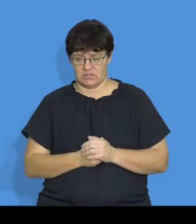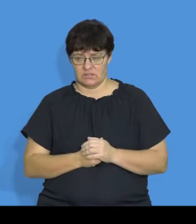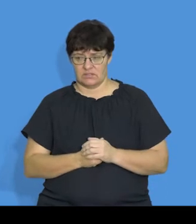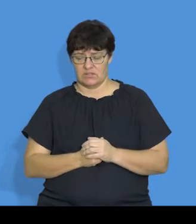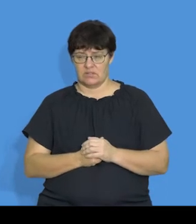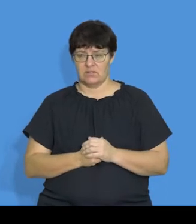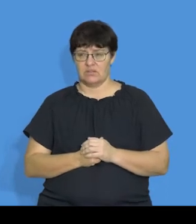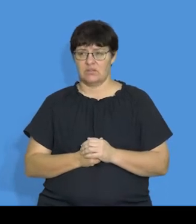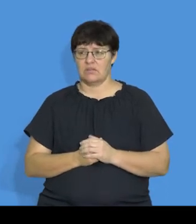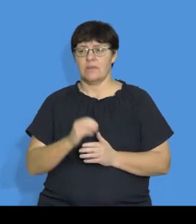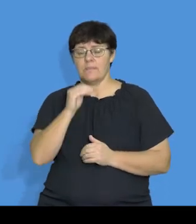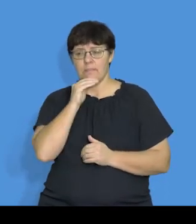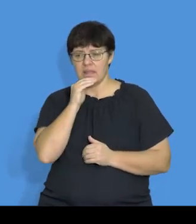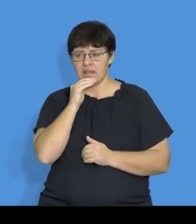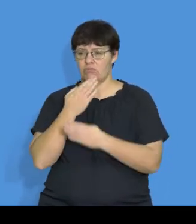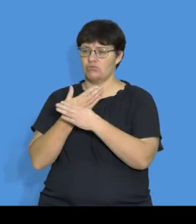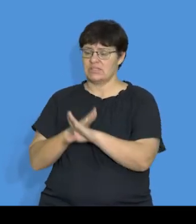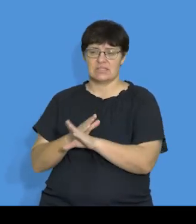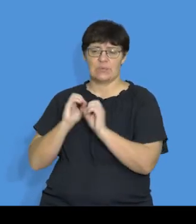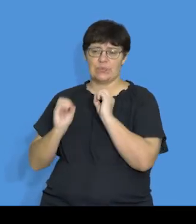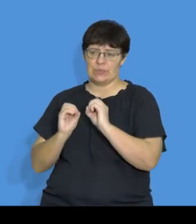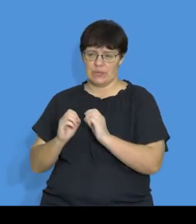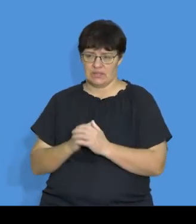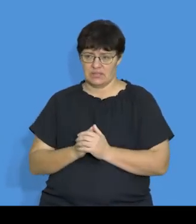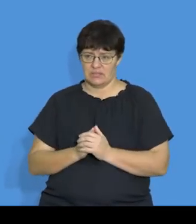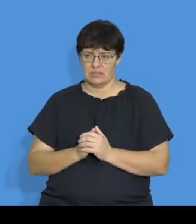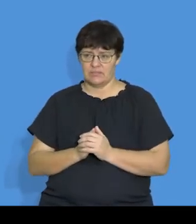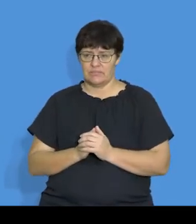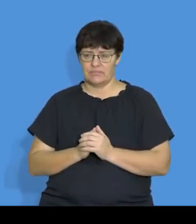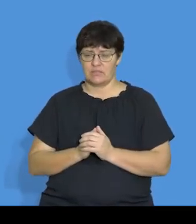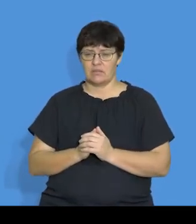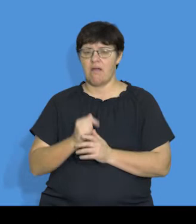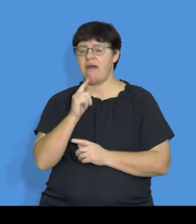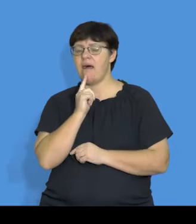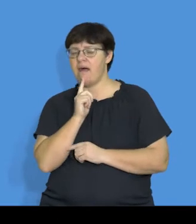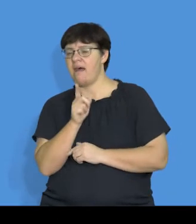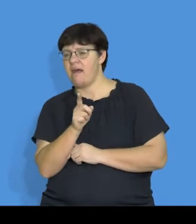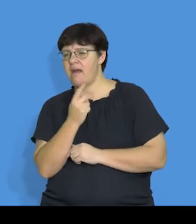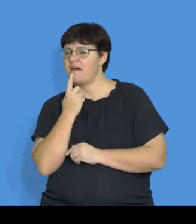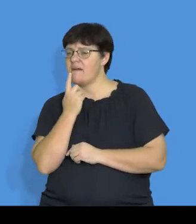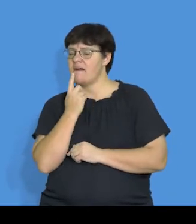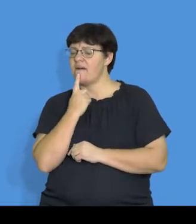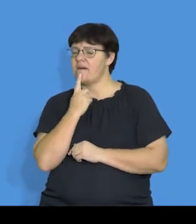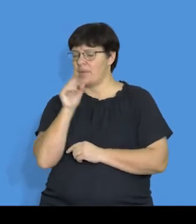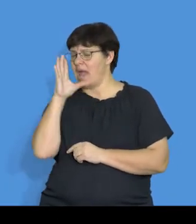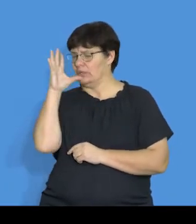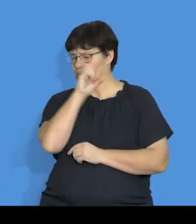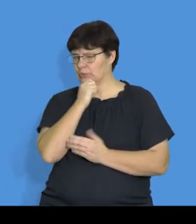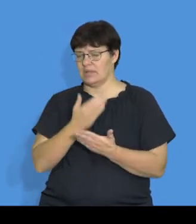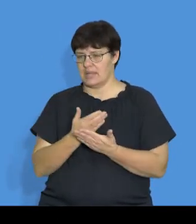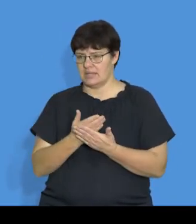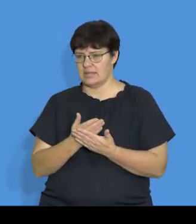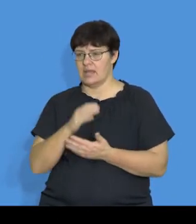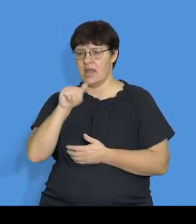0. So it means there is 0 resistance on the ammeter. So we can safely say or conclude or assume that the ammeter